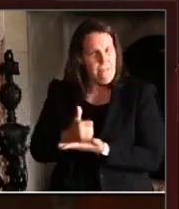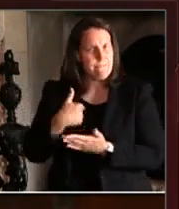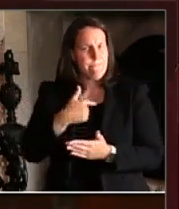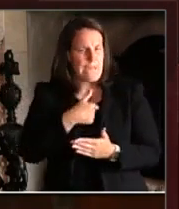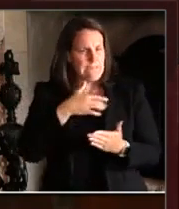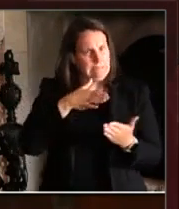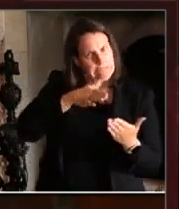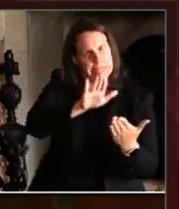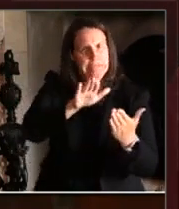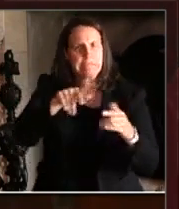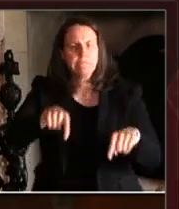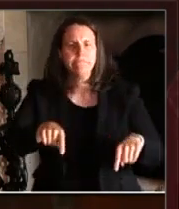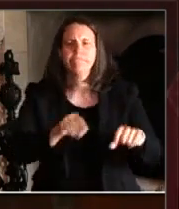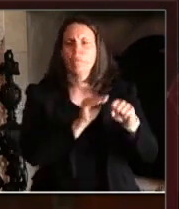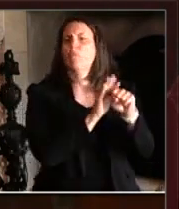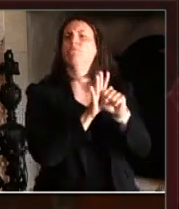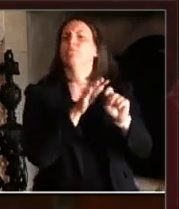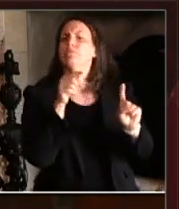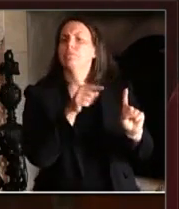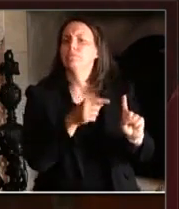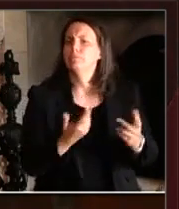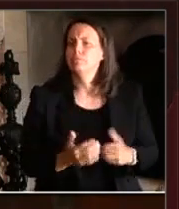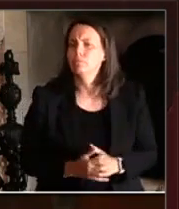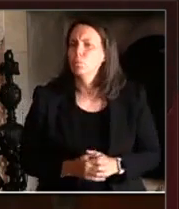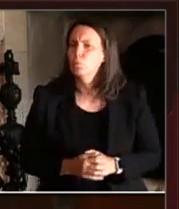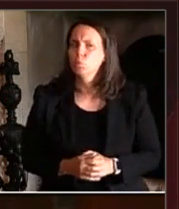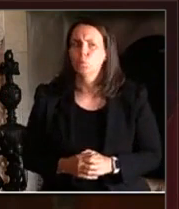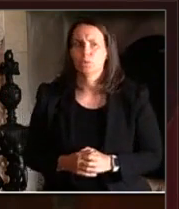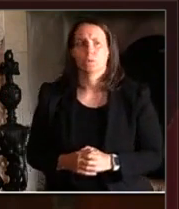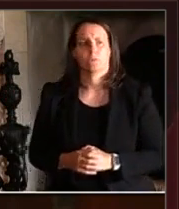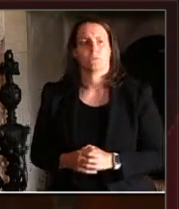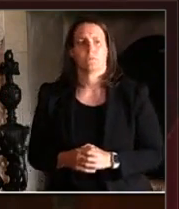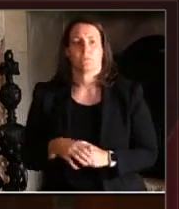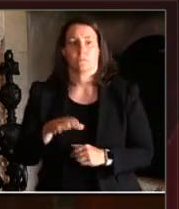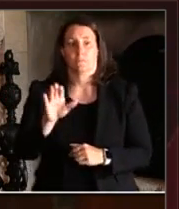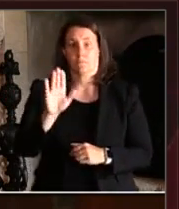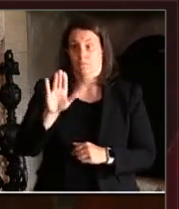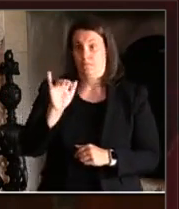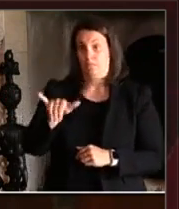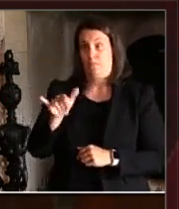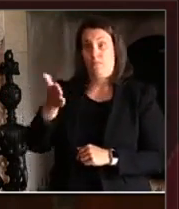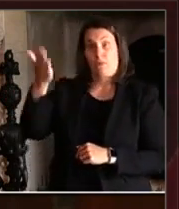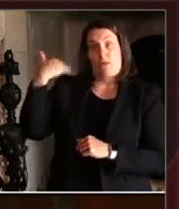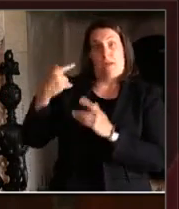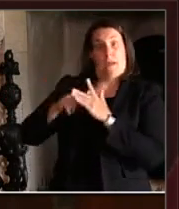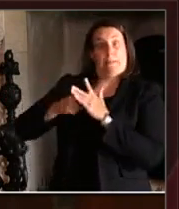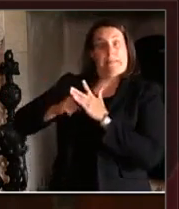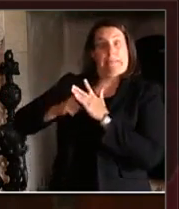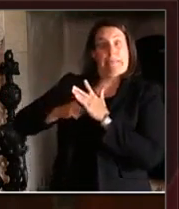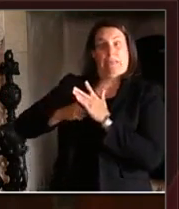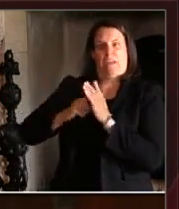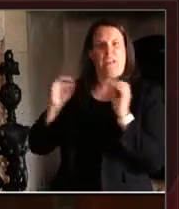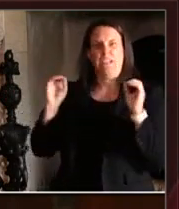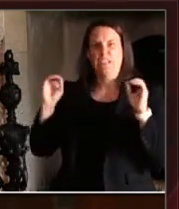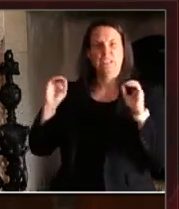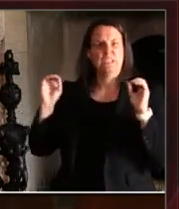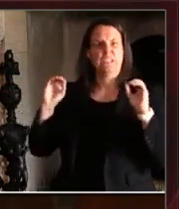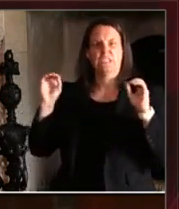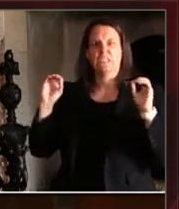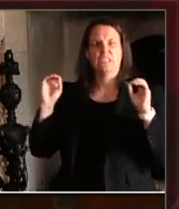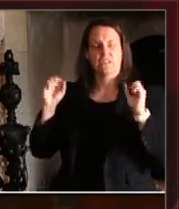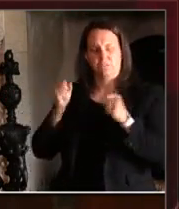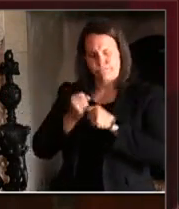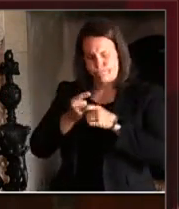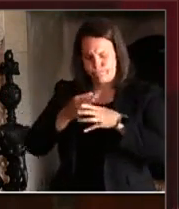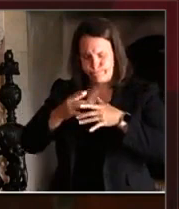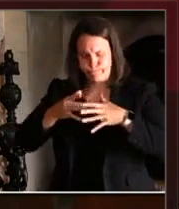and a pillar of the Badger Bounce Back Plan. In 100 days, the SEOC took our lab capacity from the